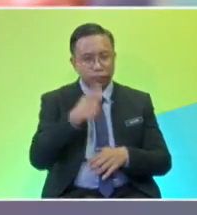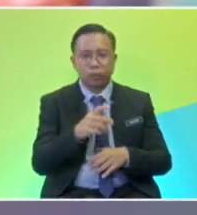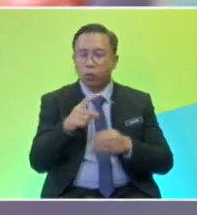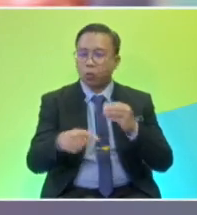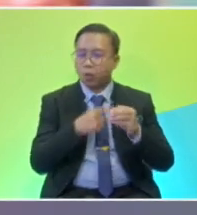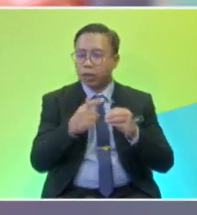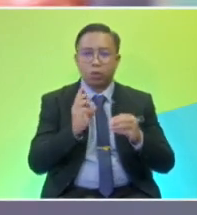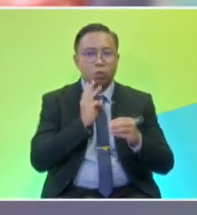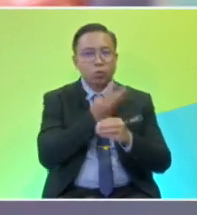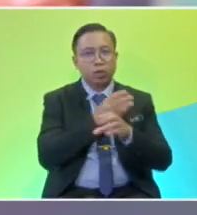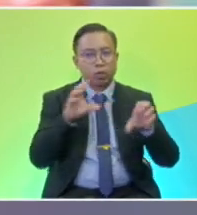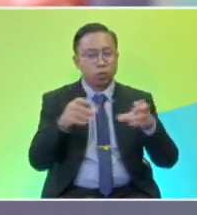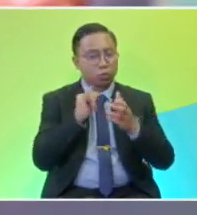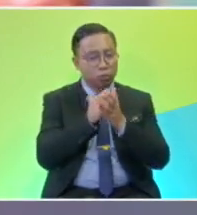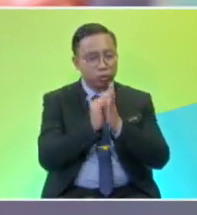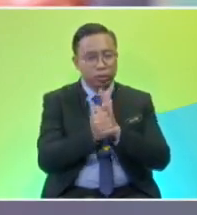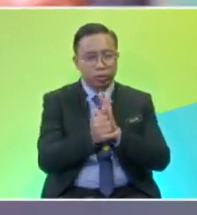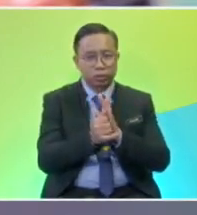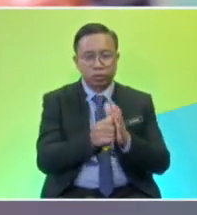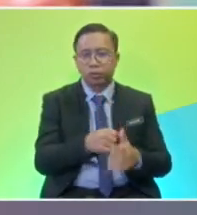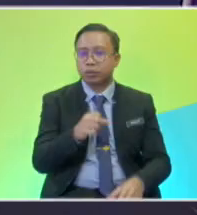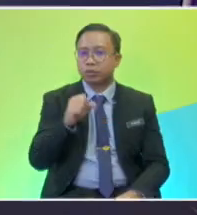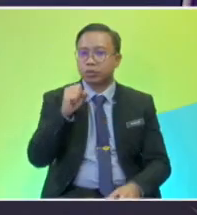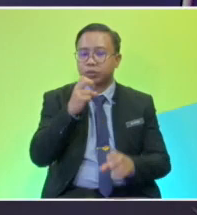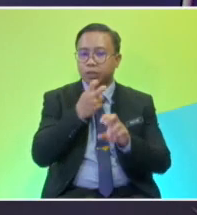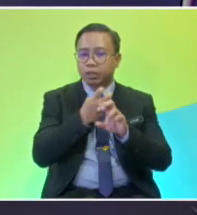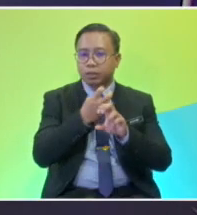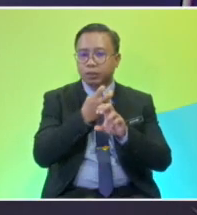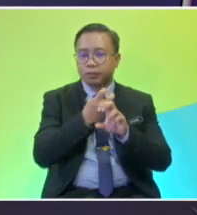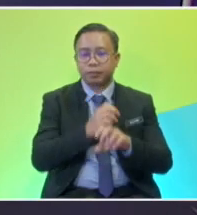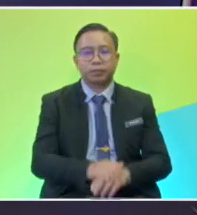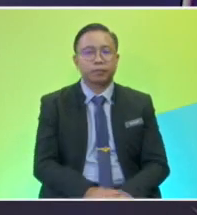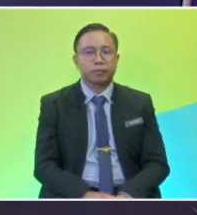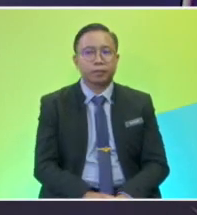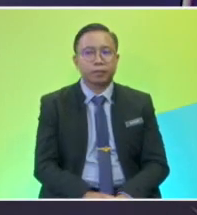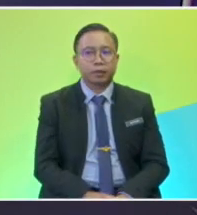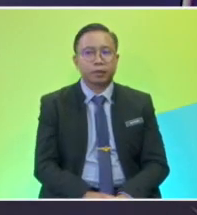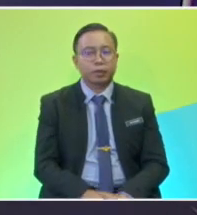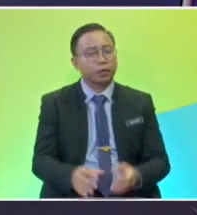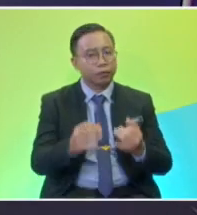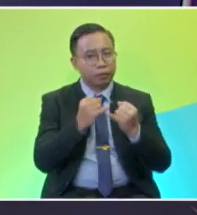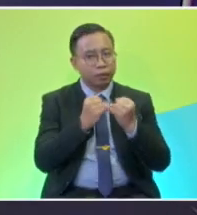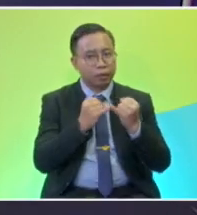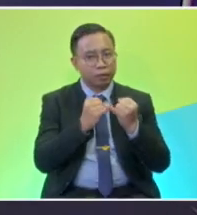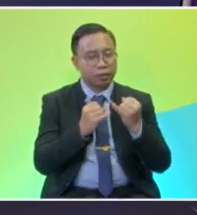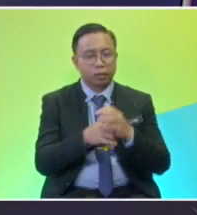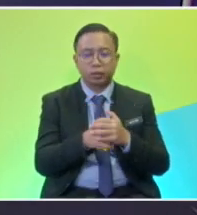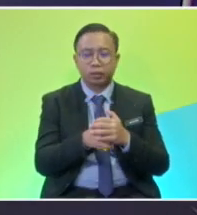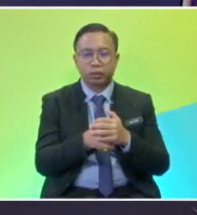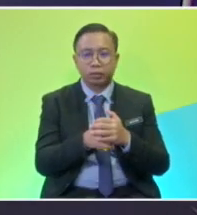we do this skeleton, right? So the final product of the skeleton, and this is how